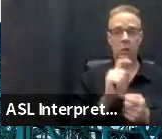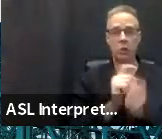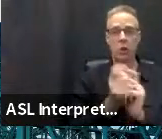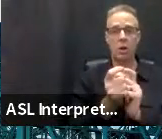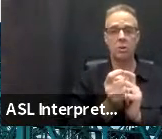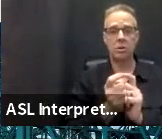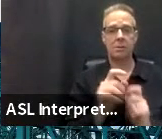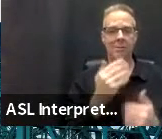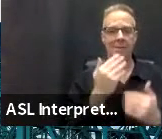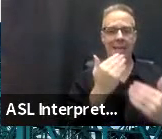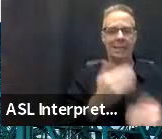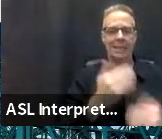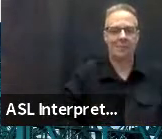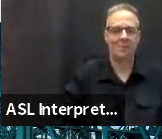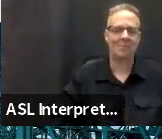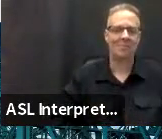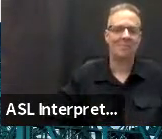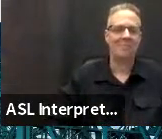great.